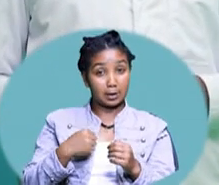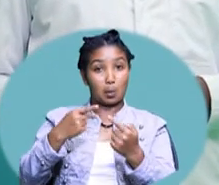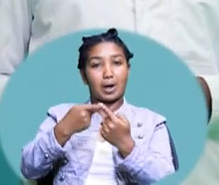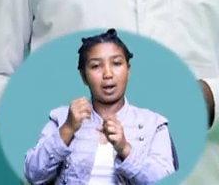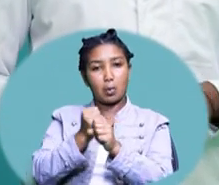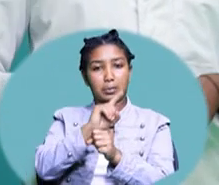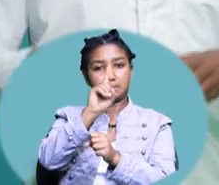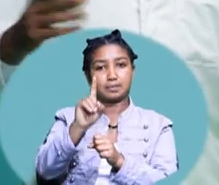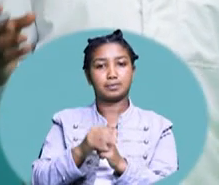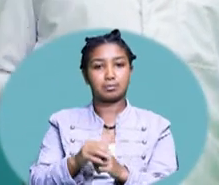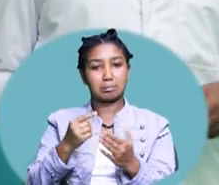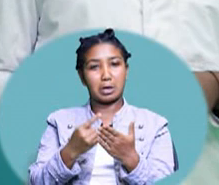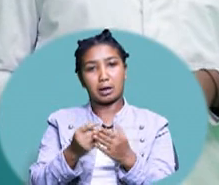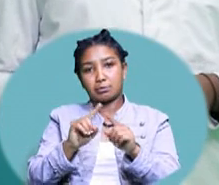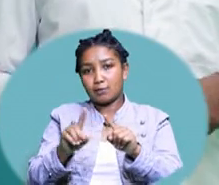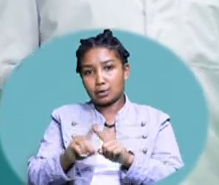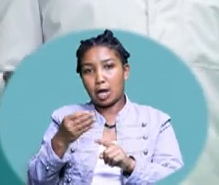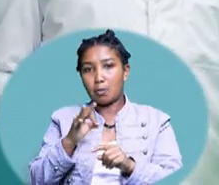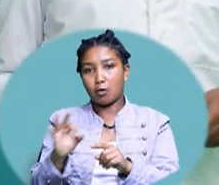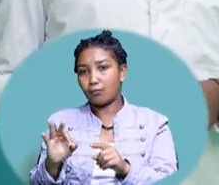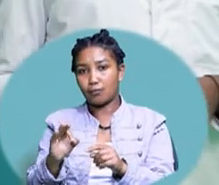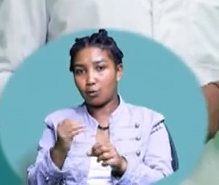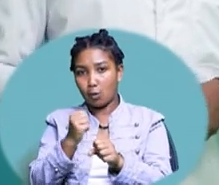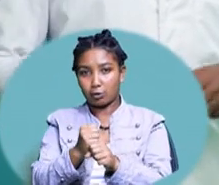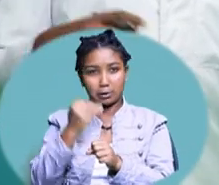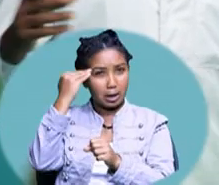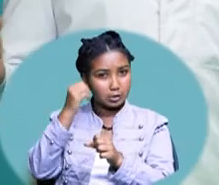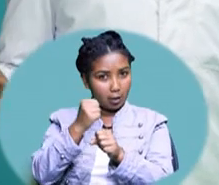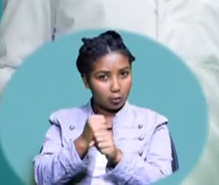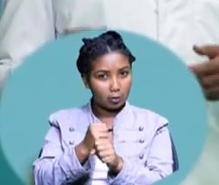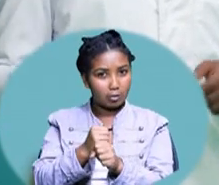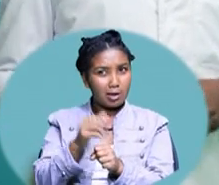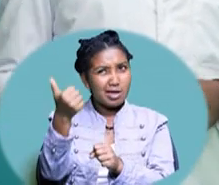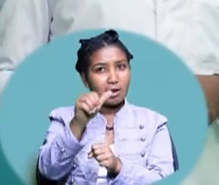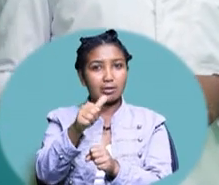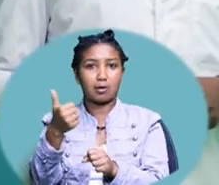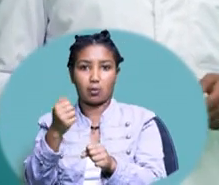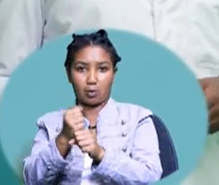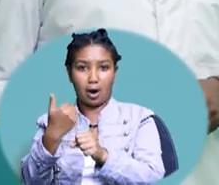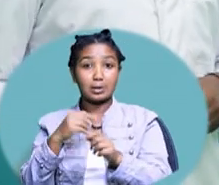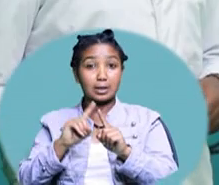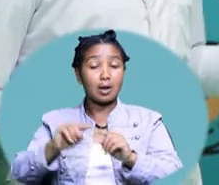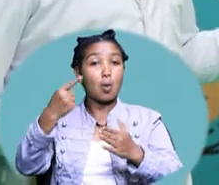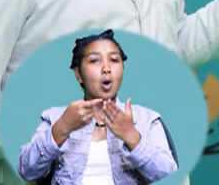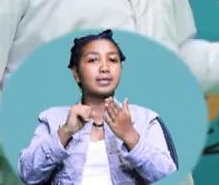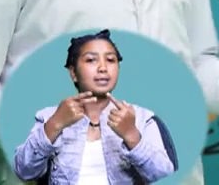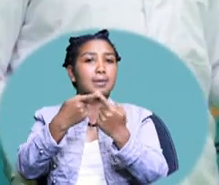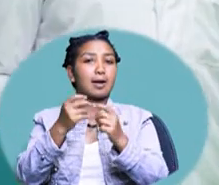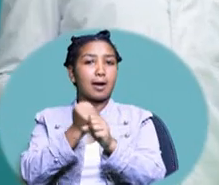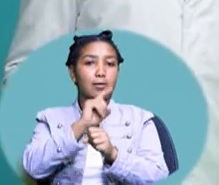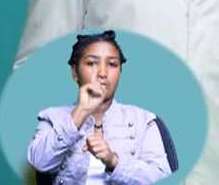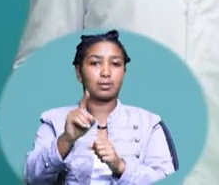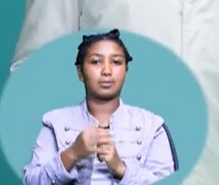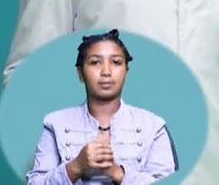work. There are some kind of works like intellectual work or any other forms of work. But here we are trying